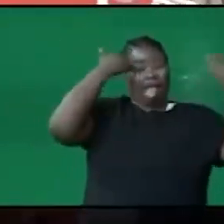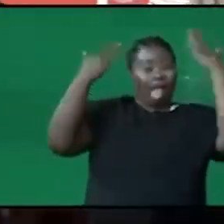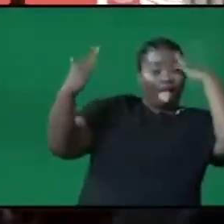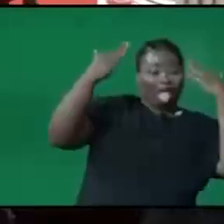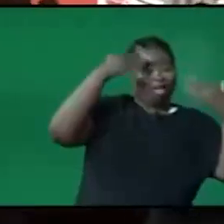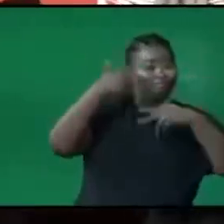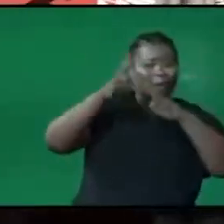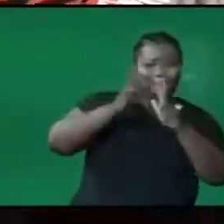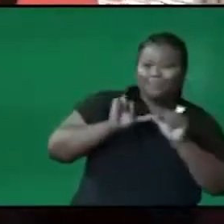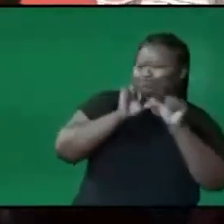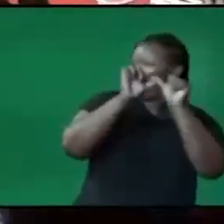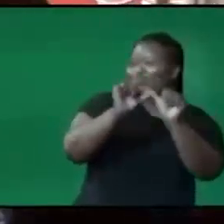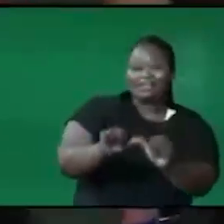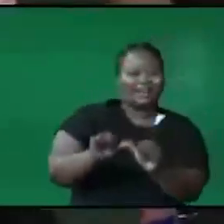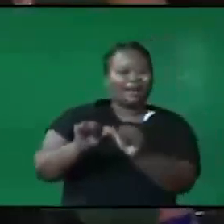Besishaya.